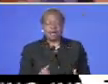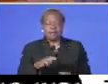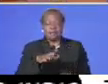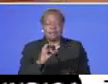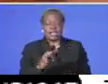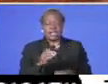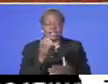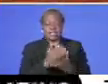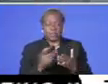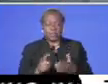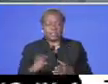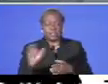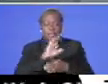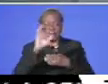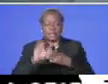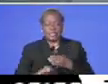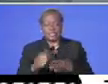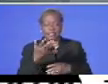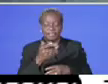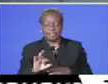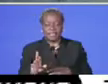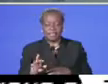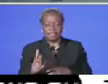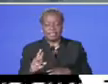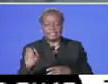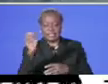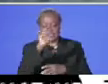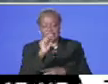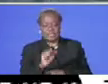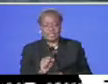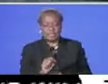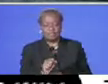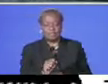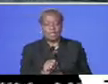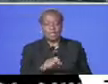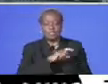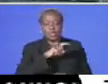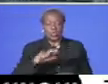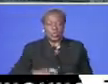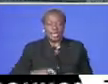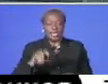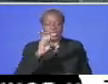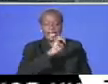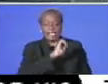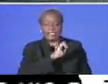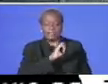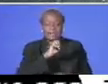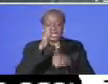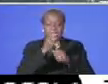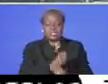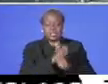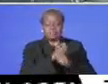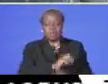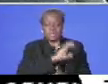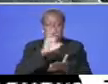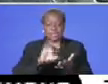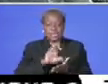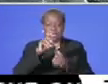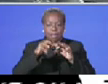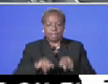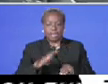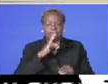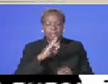centrally all-in-one location of the Queen Elizabeth Sports Center may be a hub. Actually looking forward to it. I've been